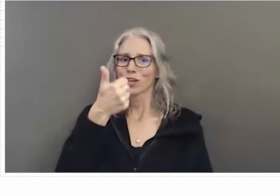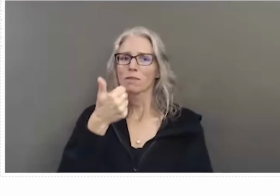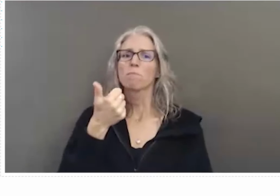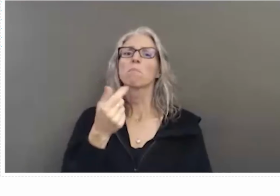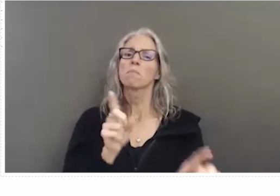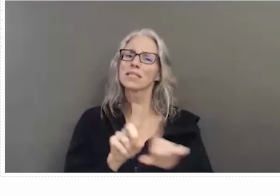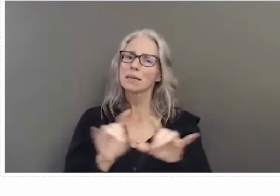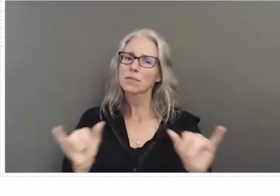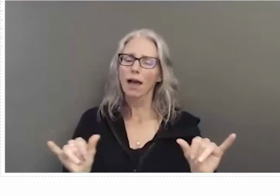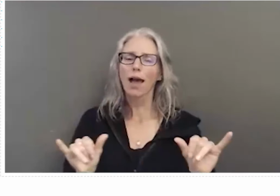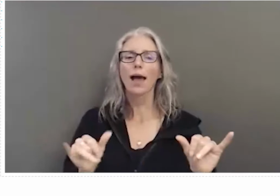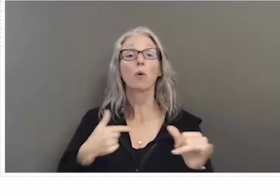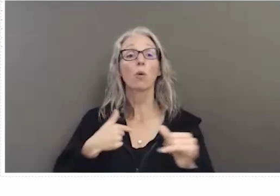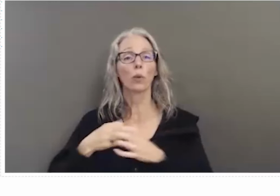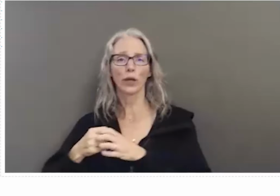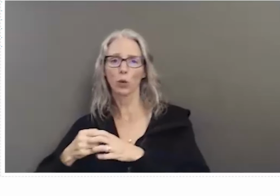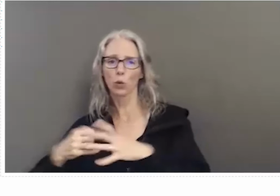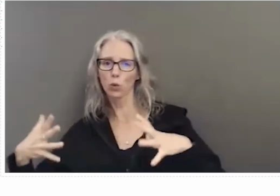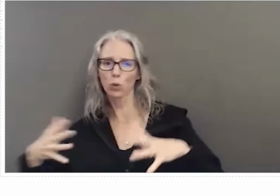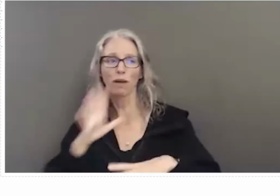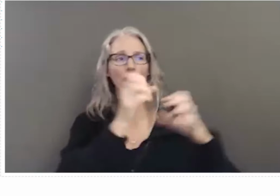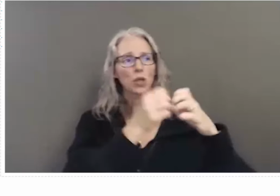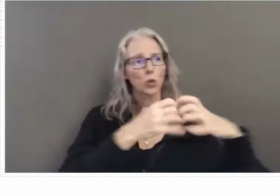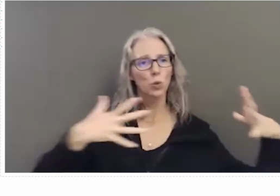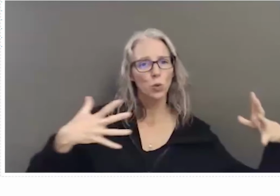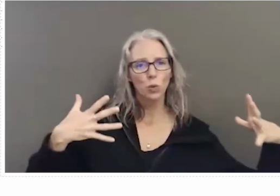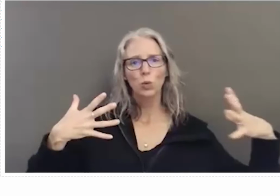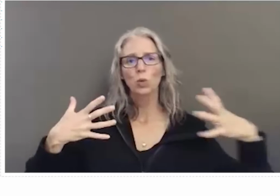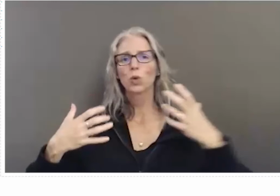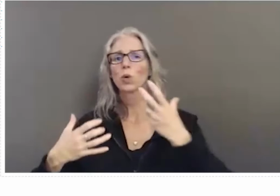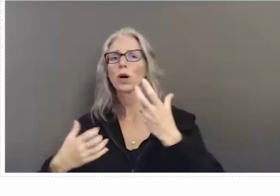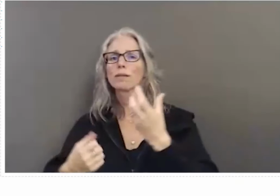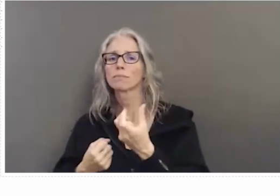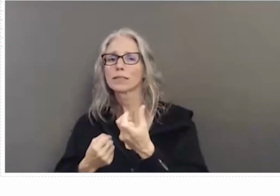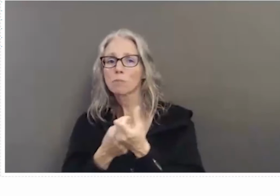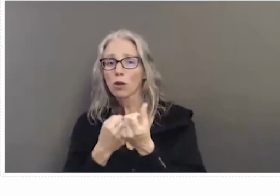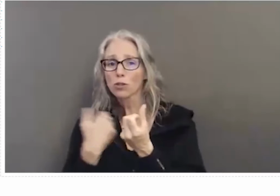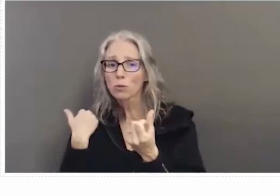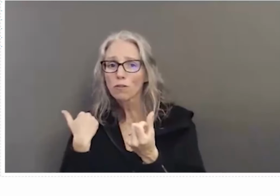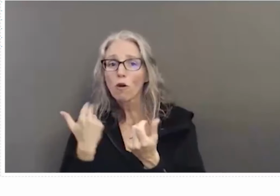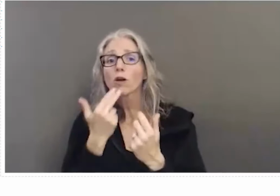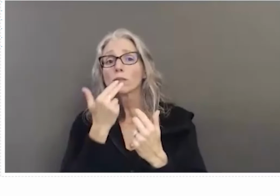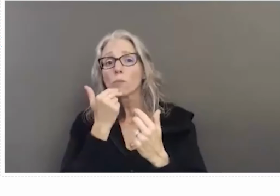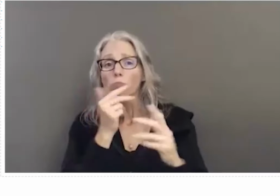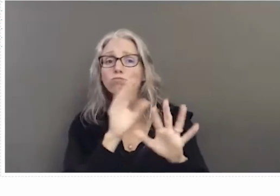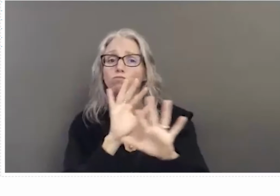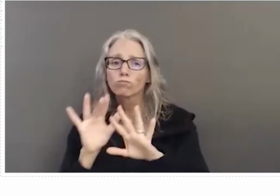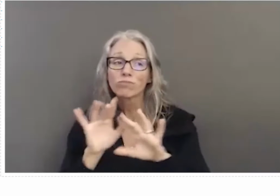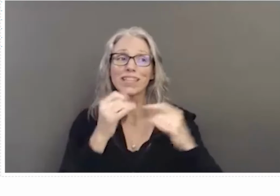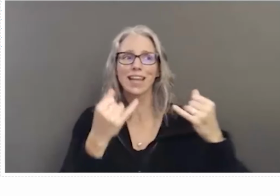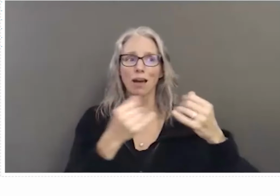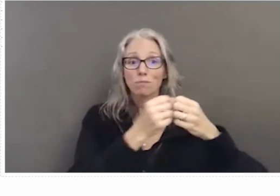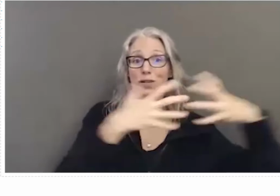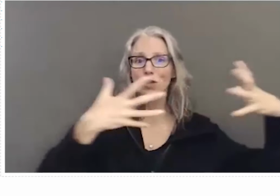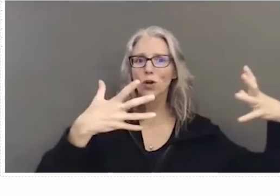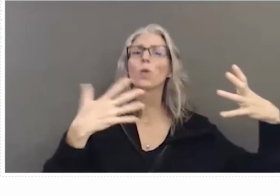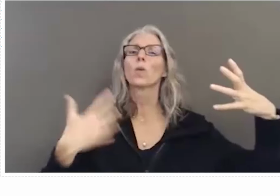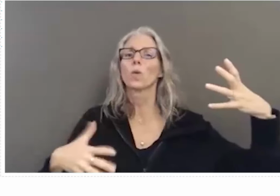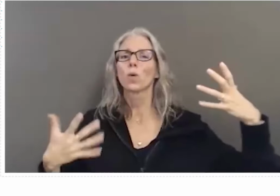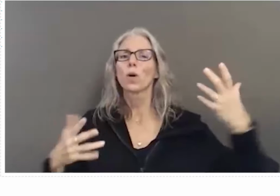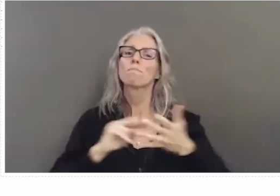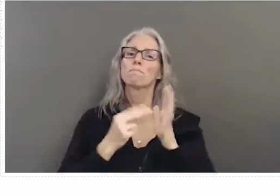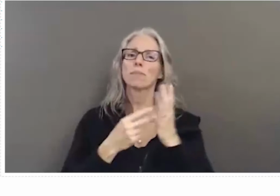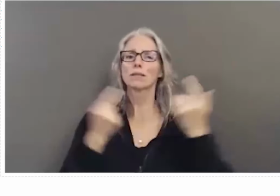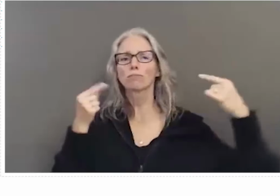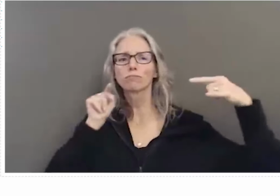felt like the next thing. So yeah, I'm quite proud of that, and it's feeling good so far. But the festival's not over, so let's see what happens.